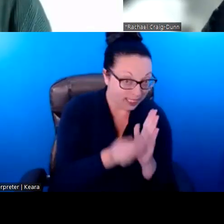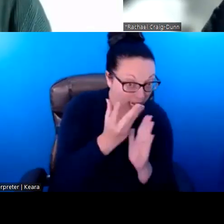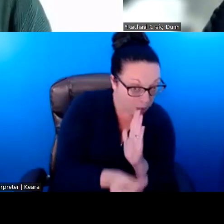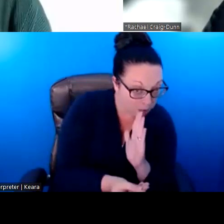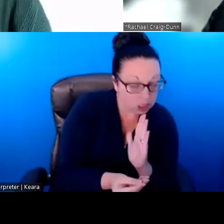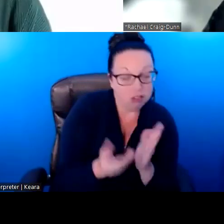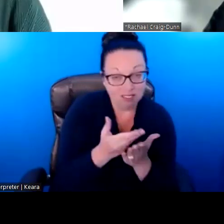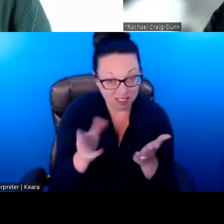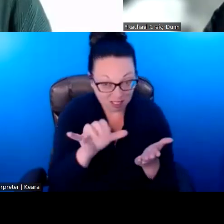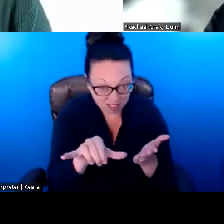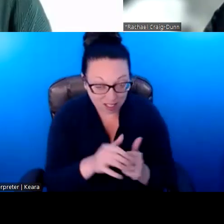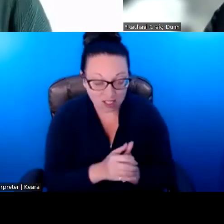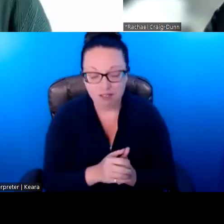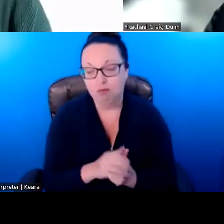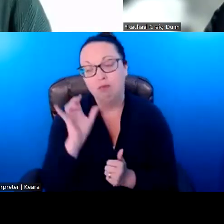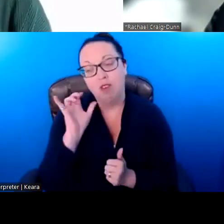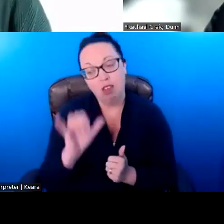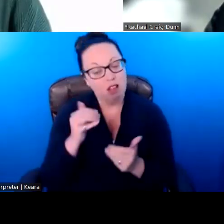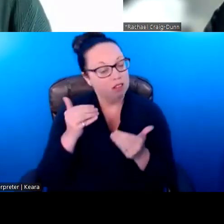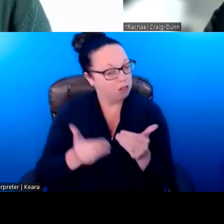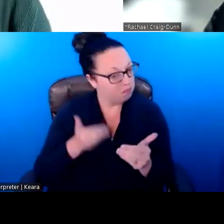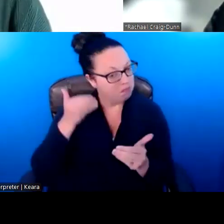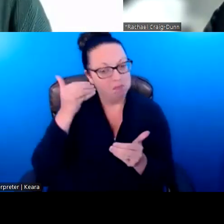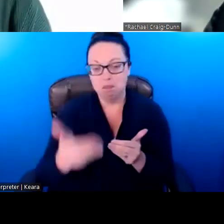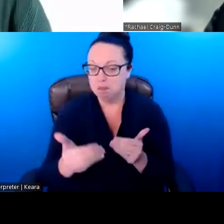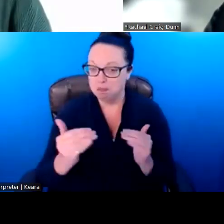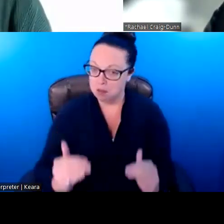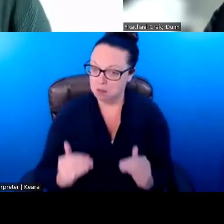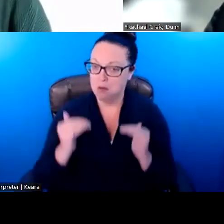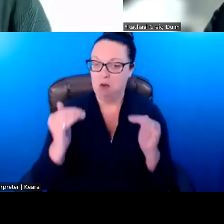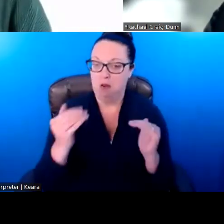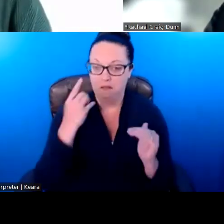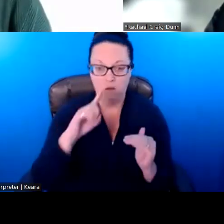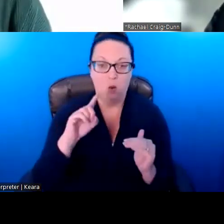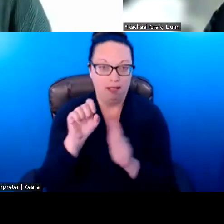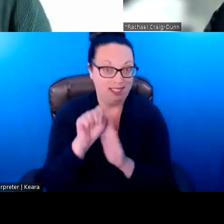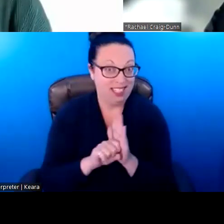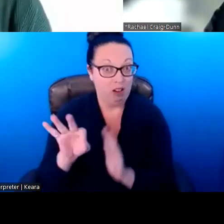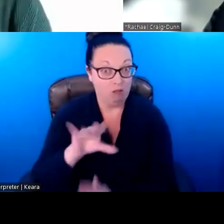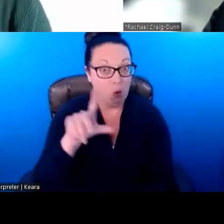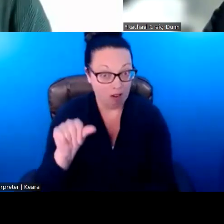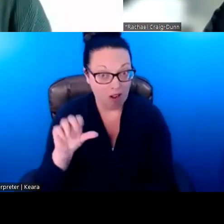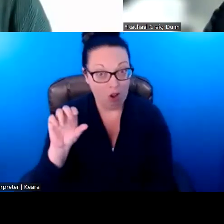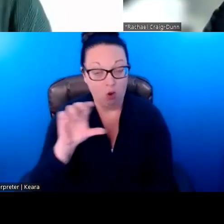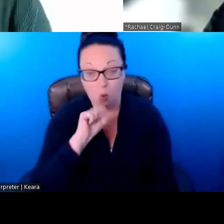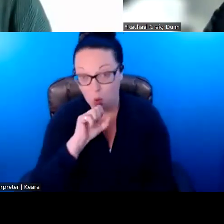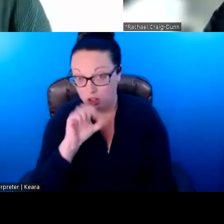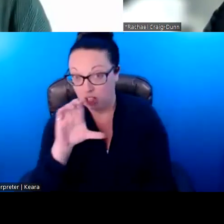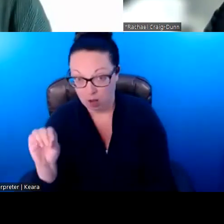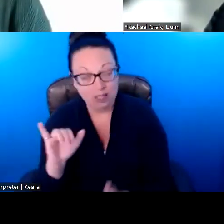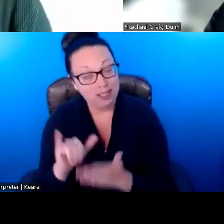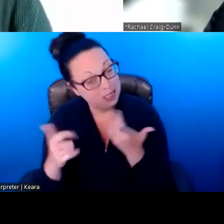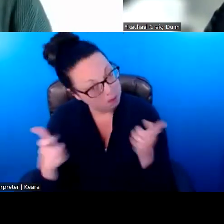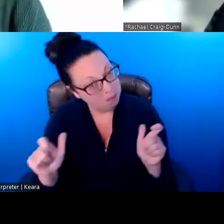nature. And I think that's a step forward in Orange County in the state of Florida. That's huge. So get